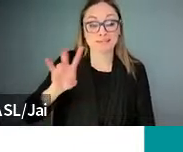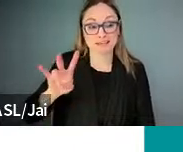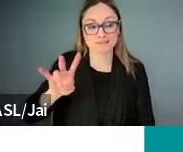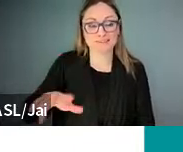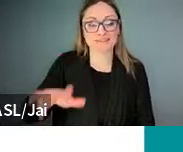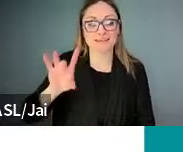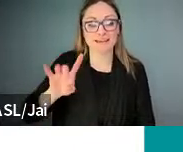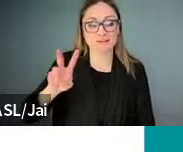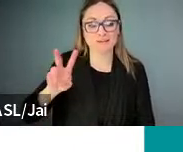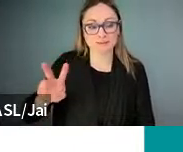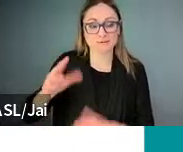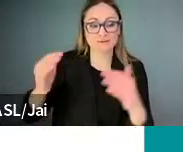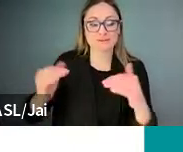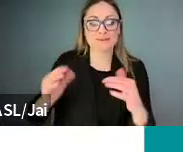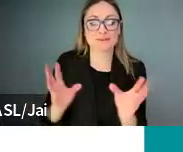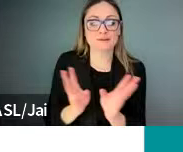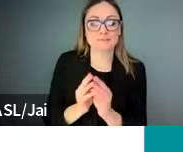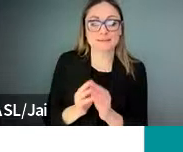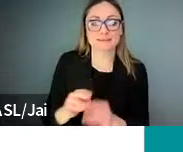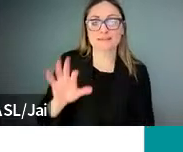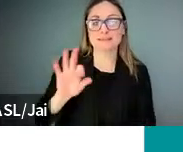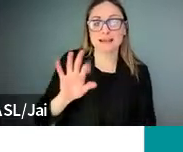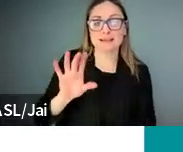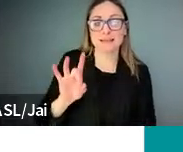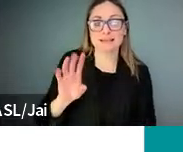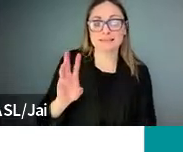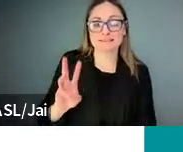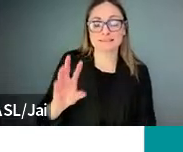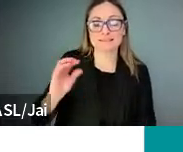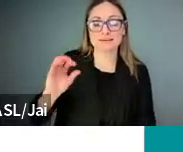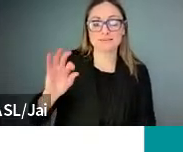986-0940-5983, passcode